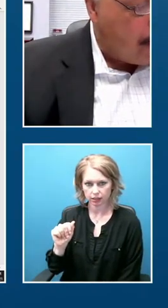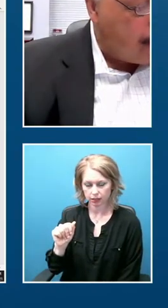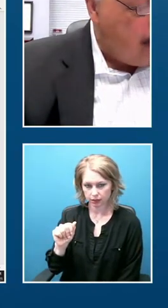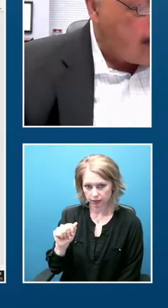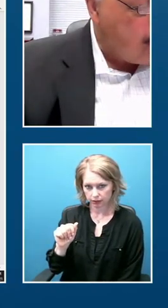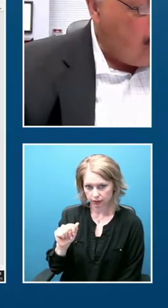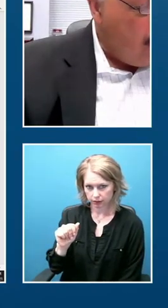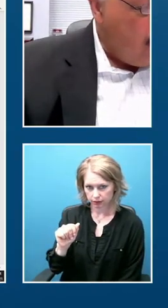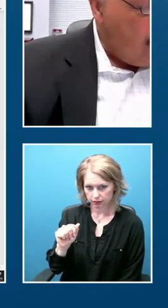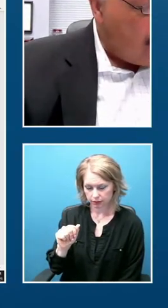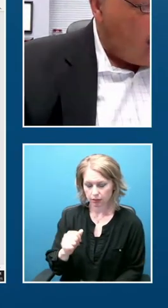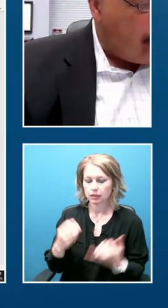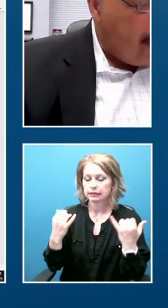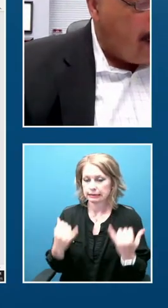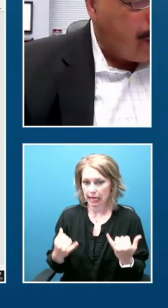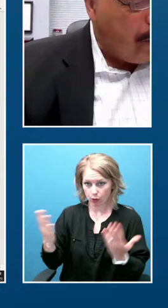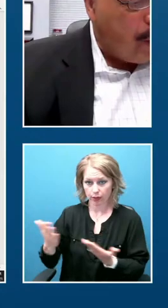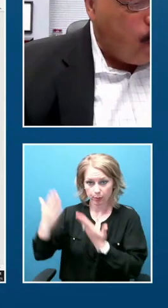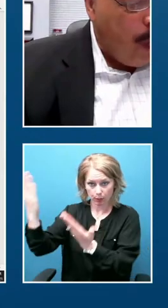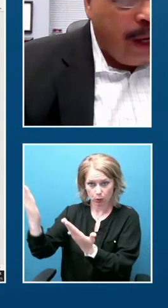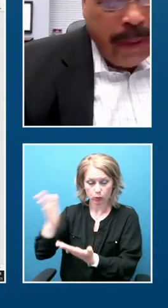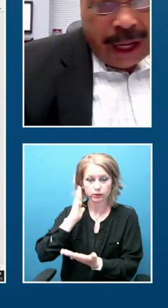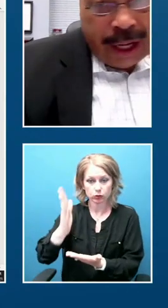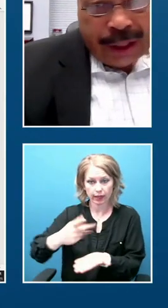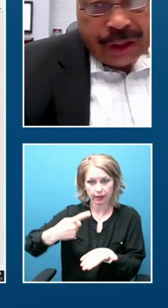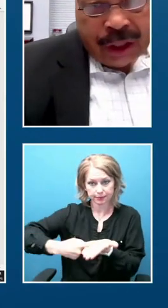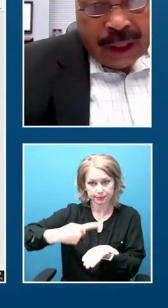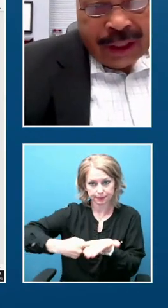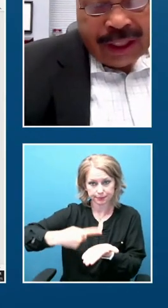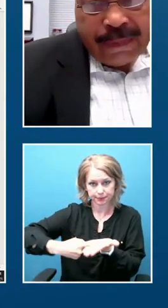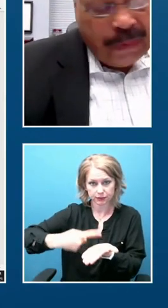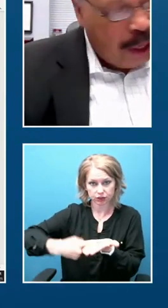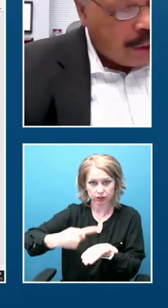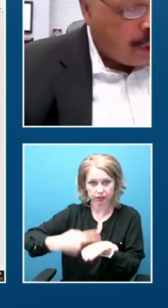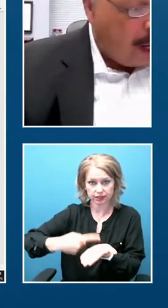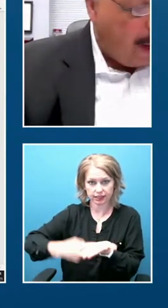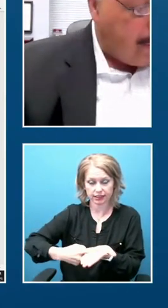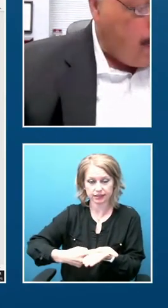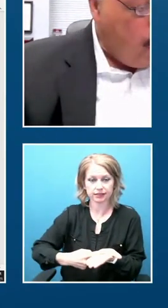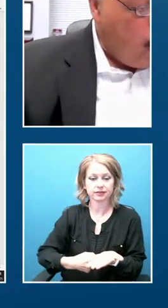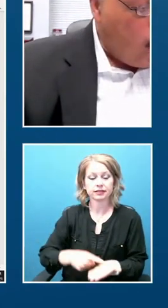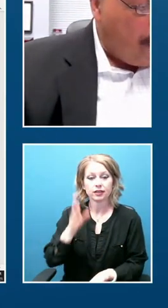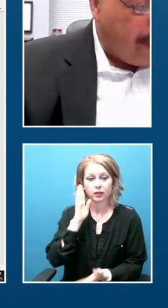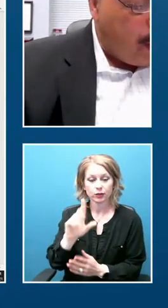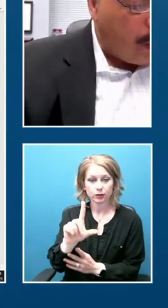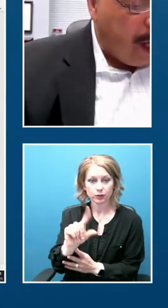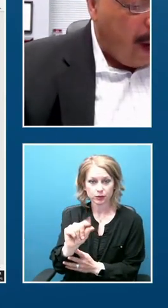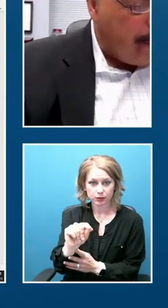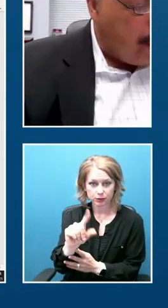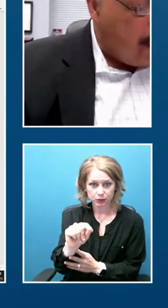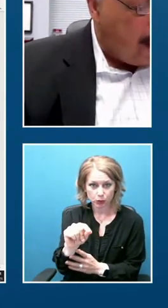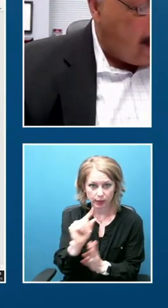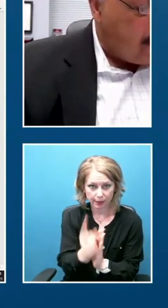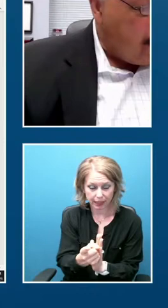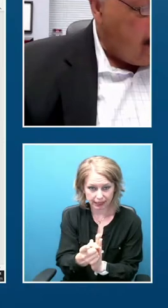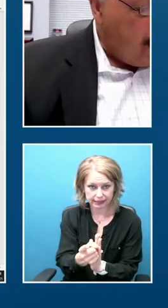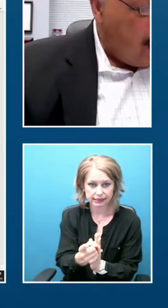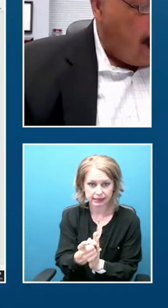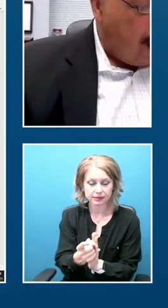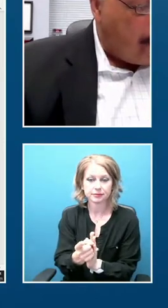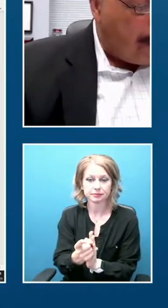will be discussed for approximately 20 minutes, 10 for each side, with equal time